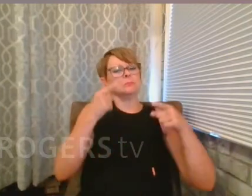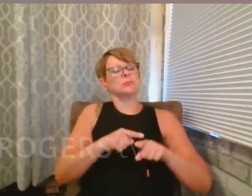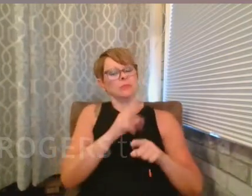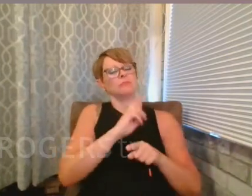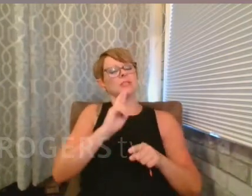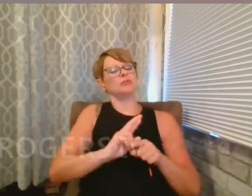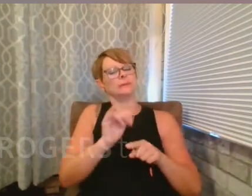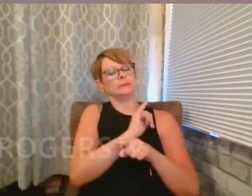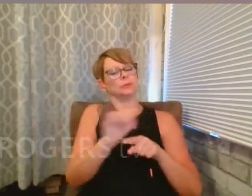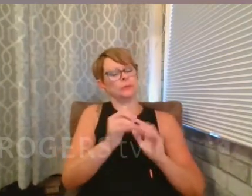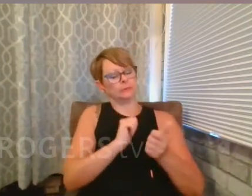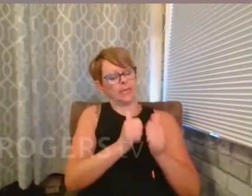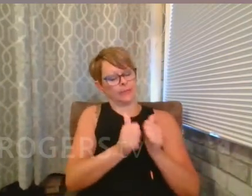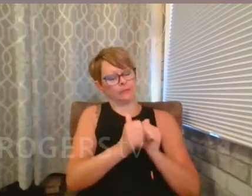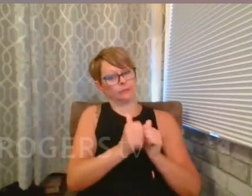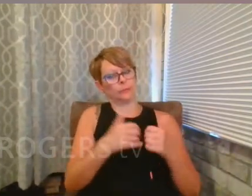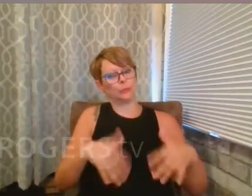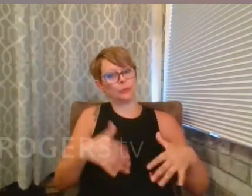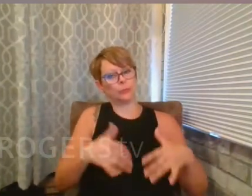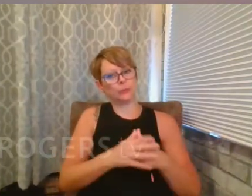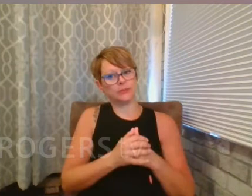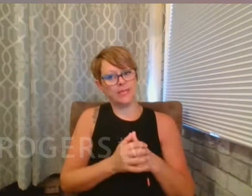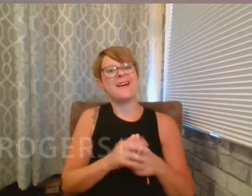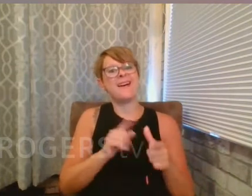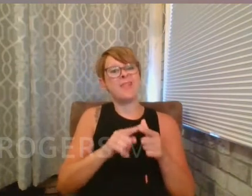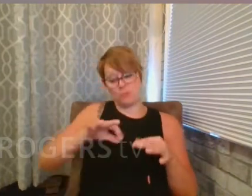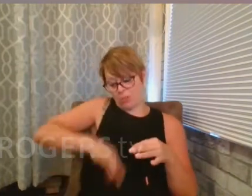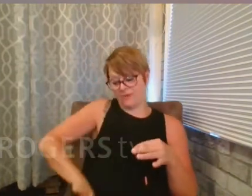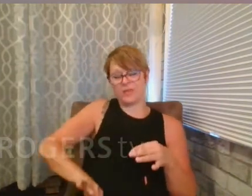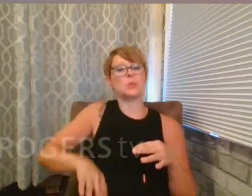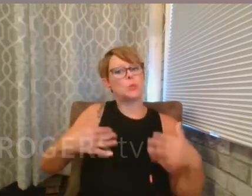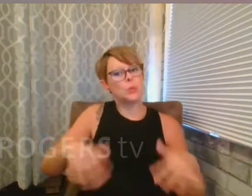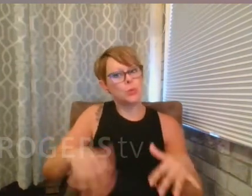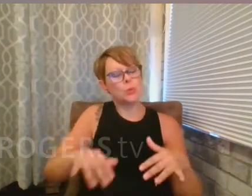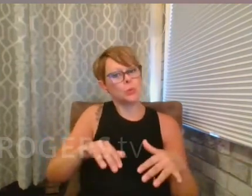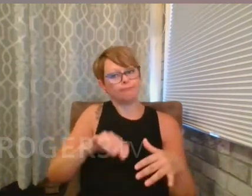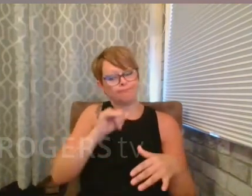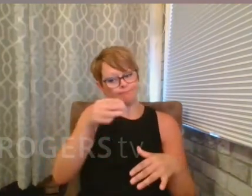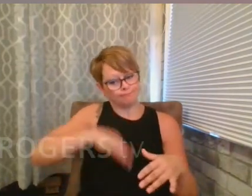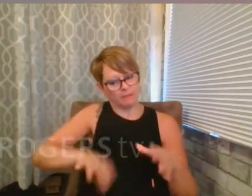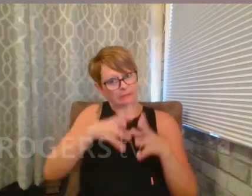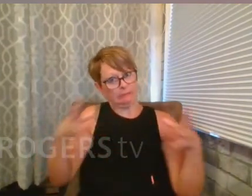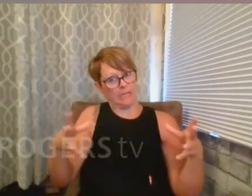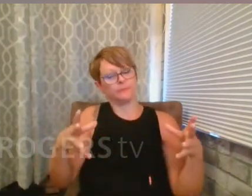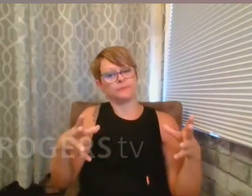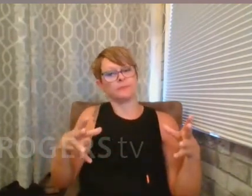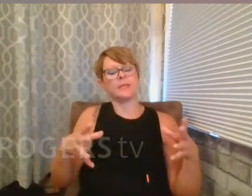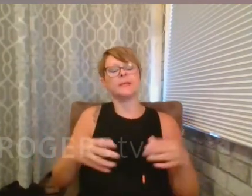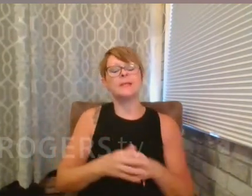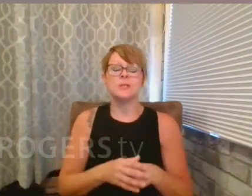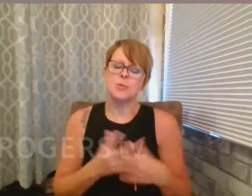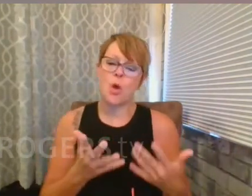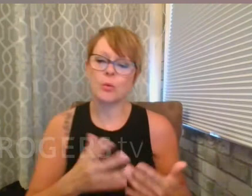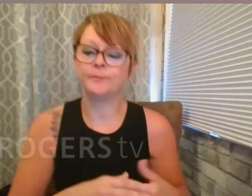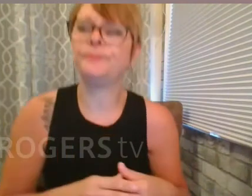is extremely competitive, and the profit margins is also tight. So, excuse me. So to what